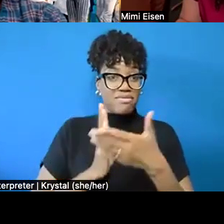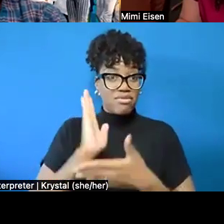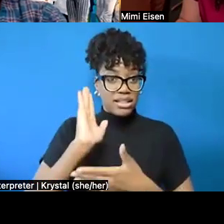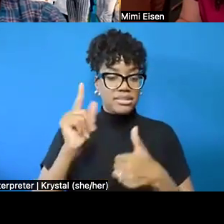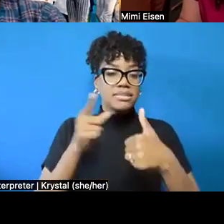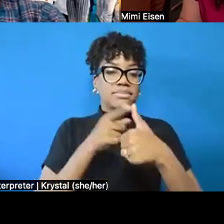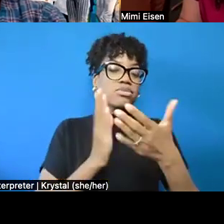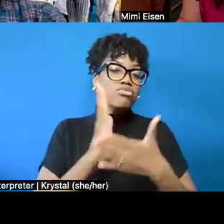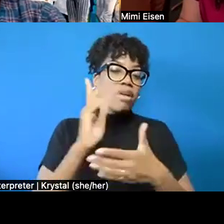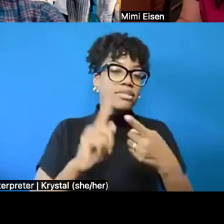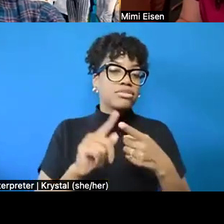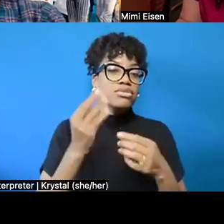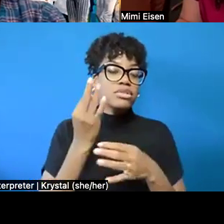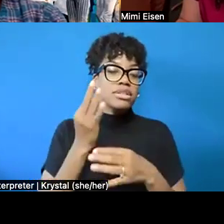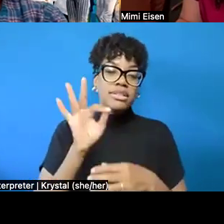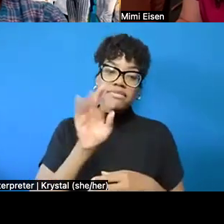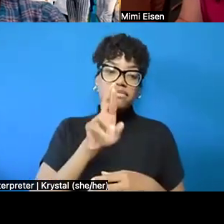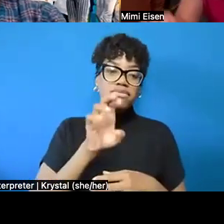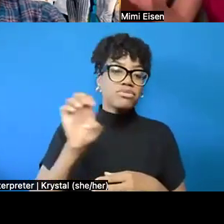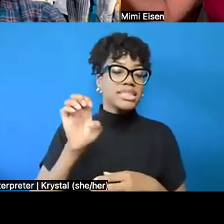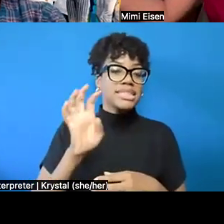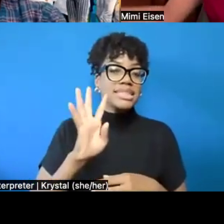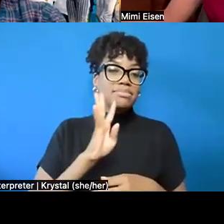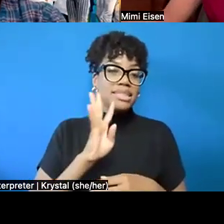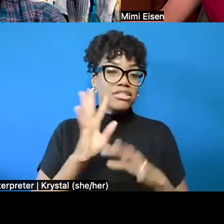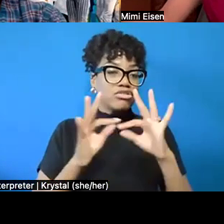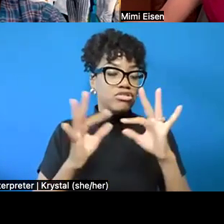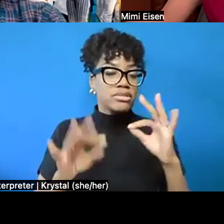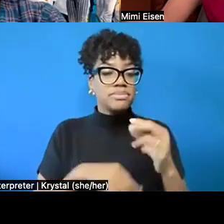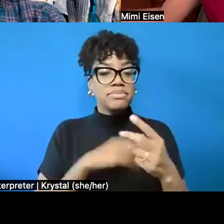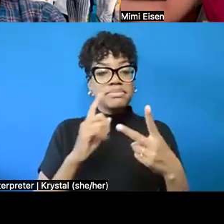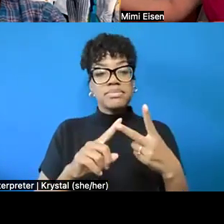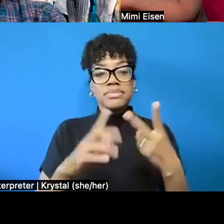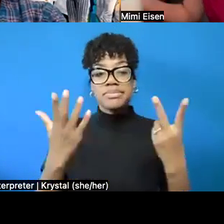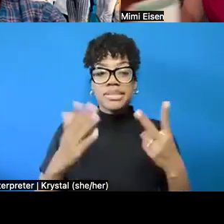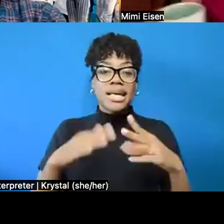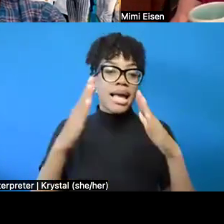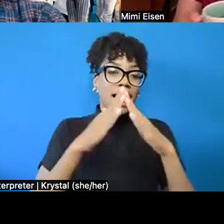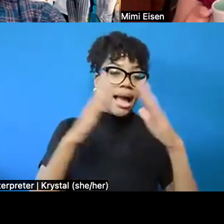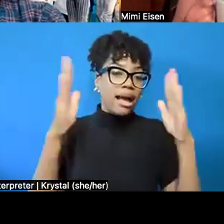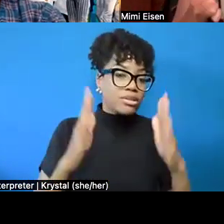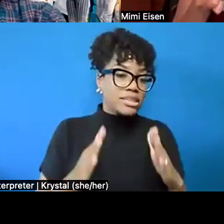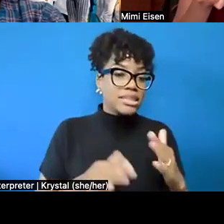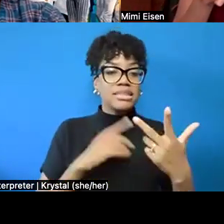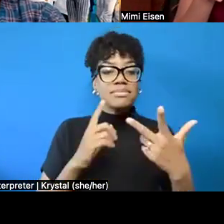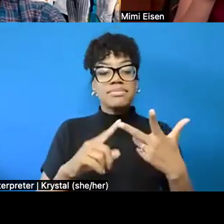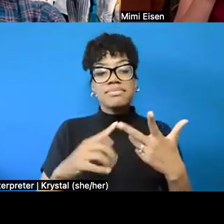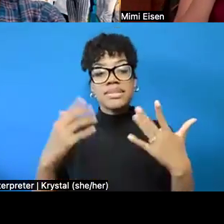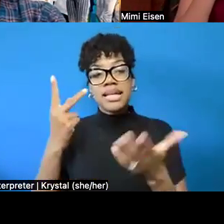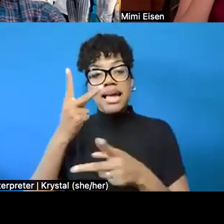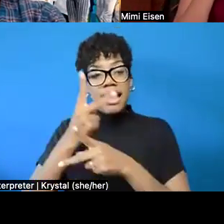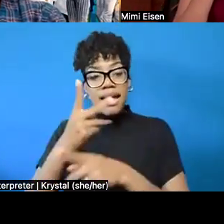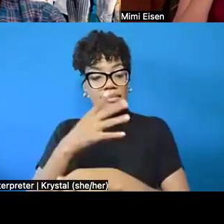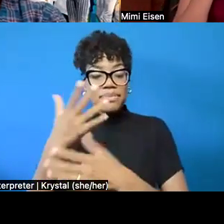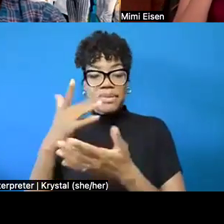speech, the right to health care and housing and public education and food and clean drinking water, the